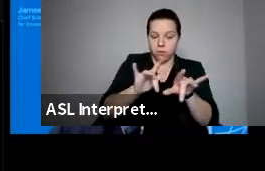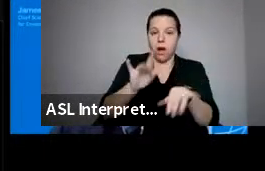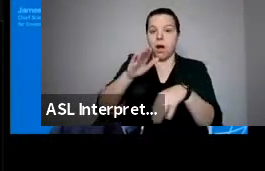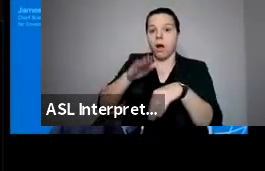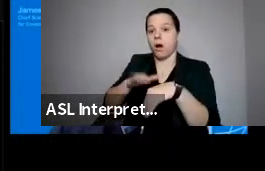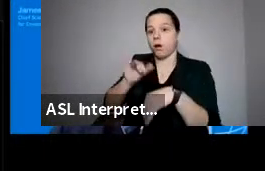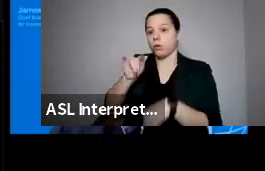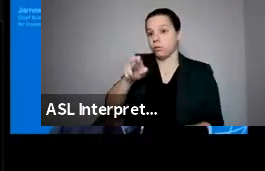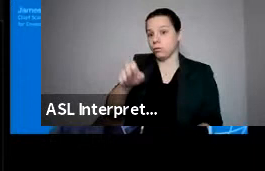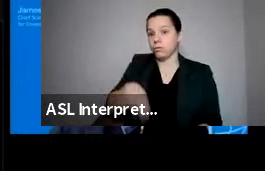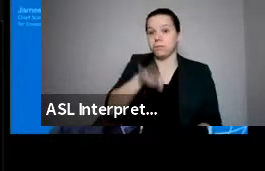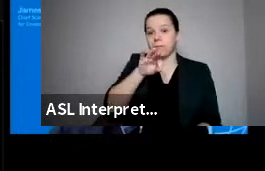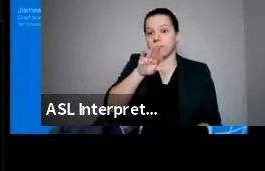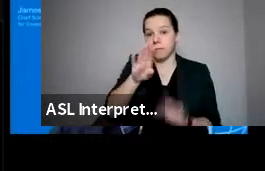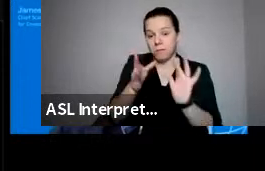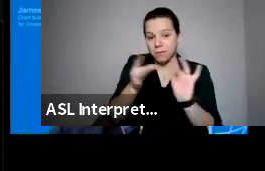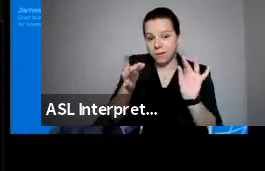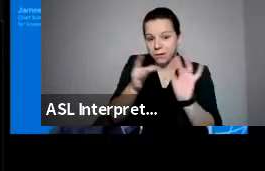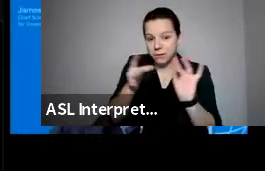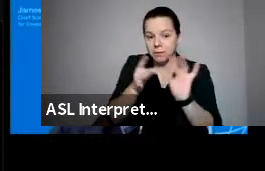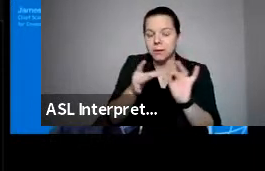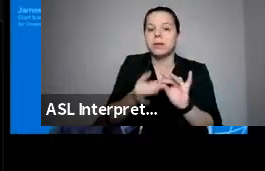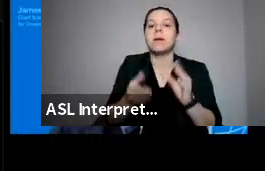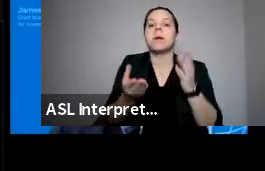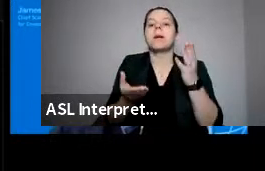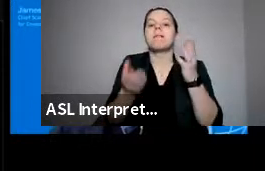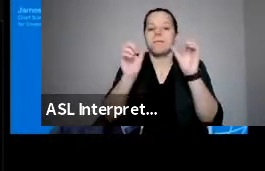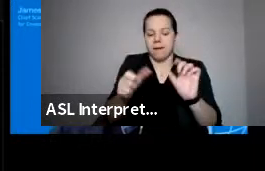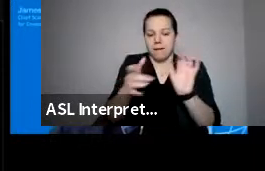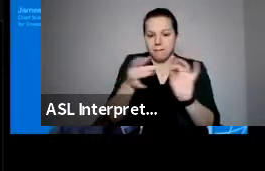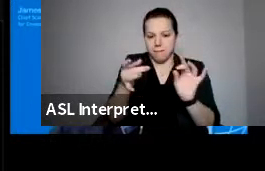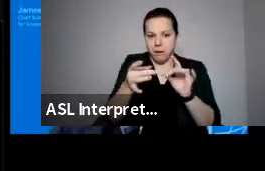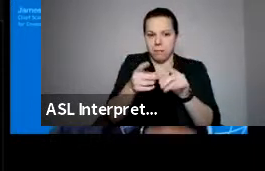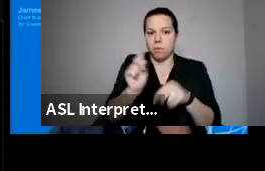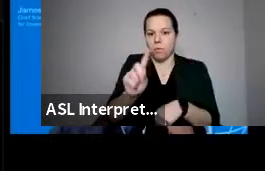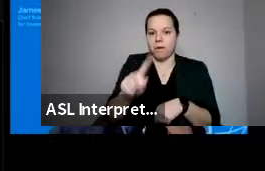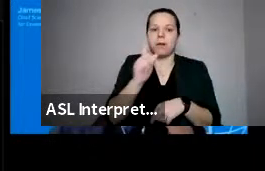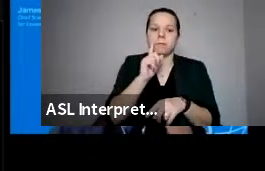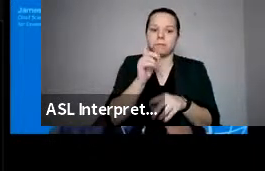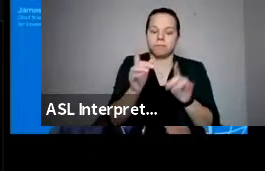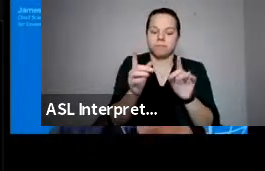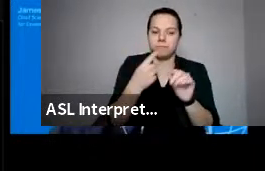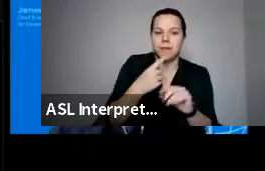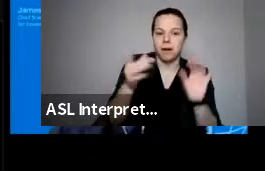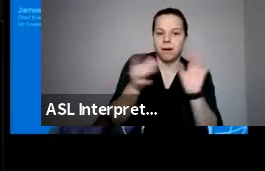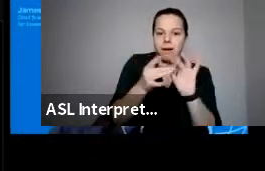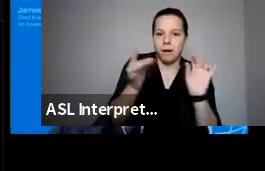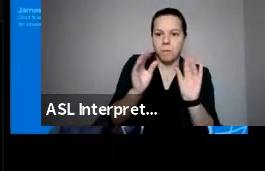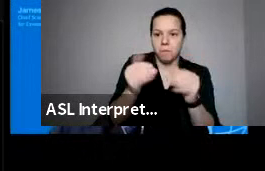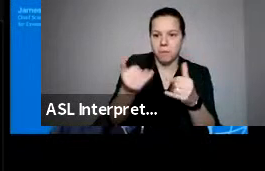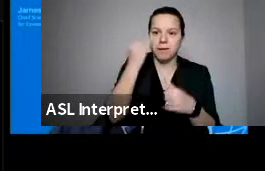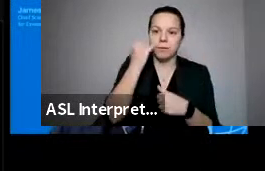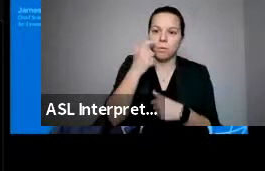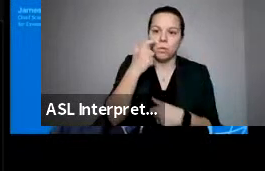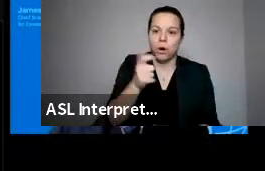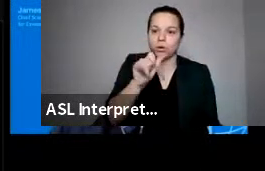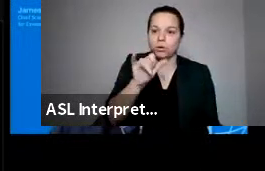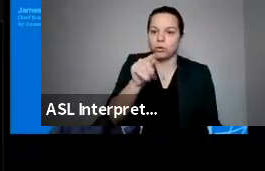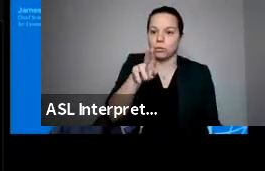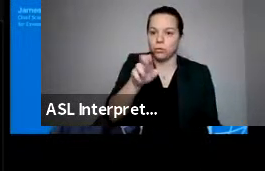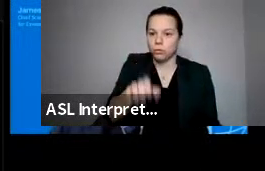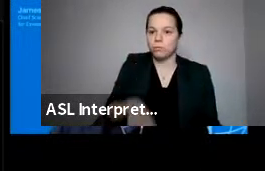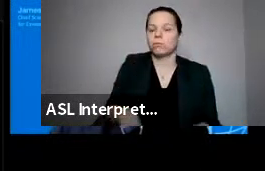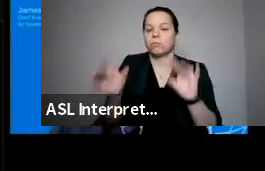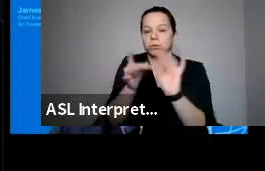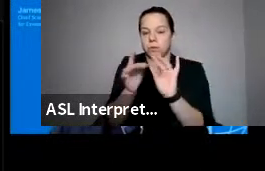pages may enter comments in the chat areas on comment boxes or in comment boxes. We will answer as many questions as